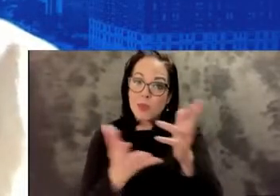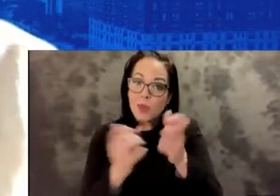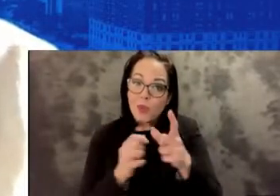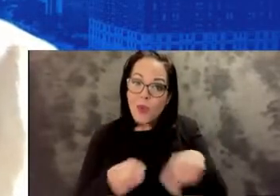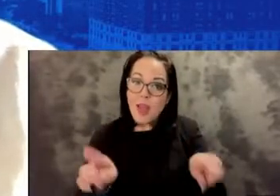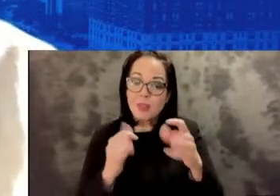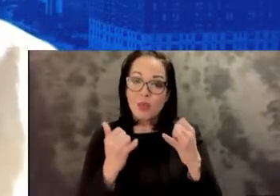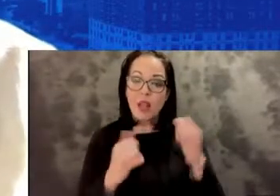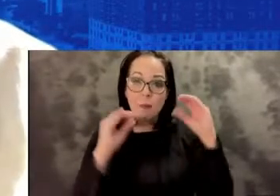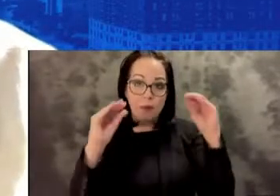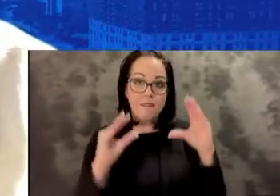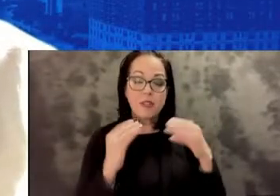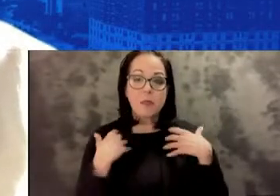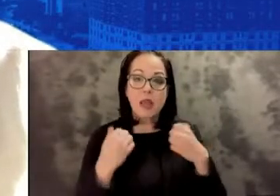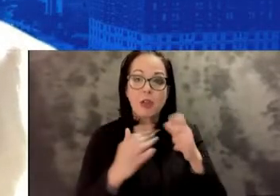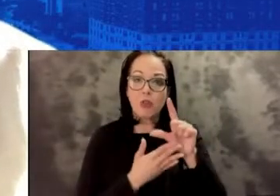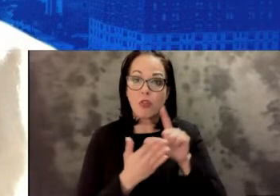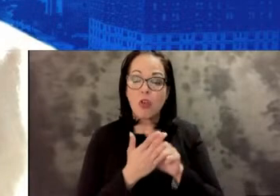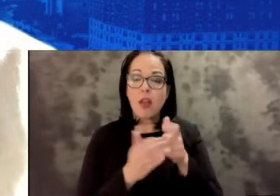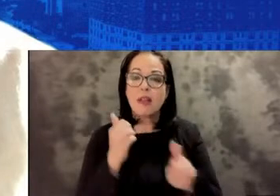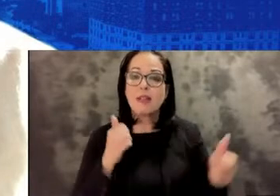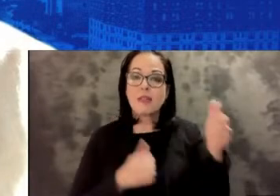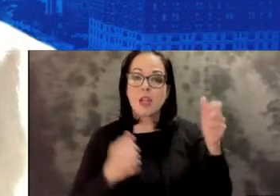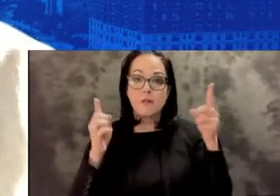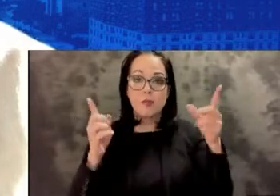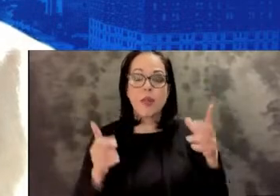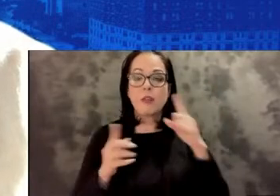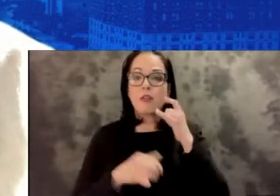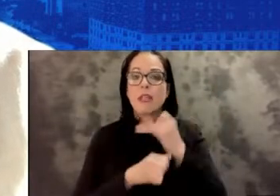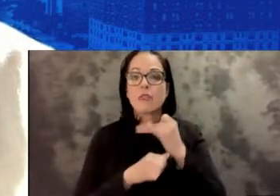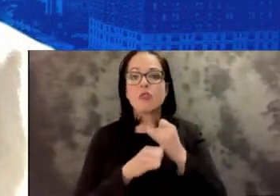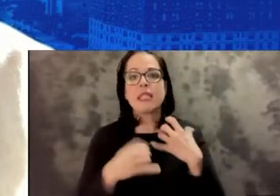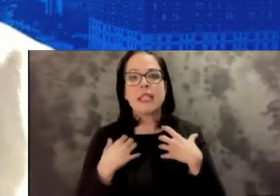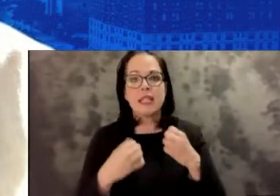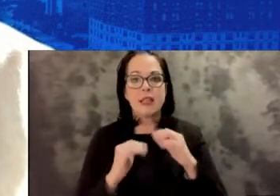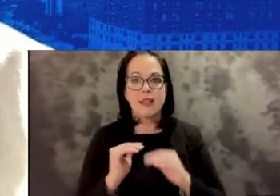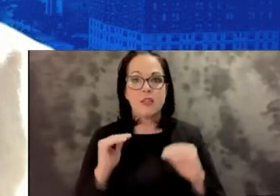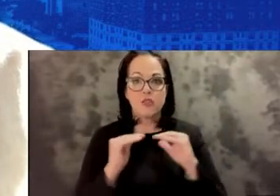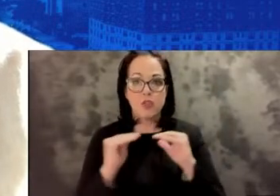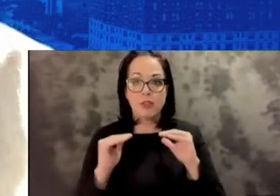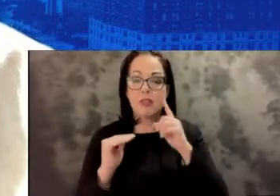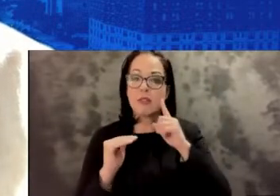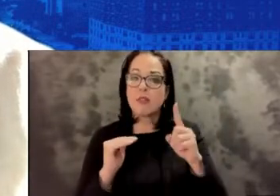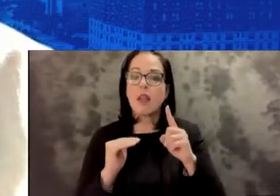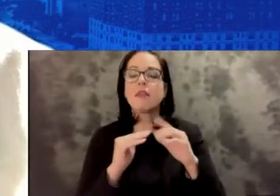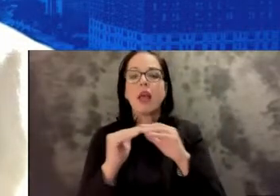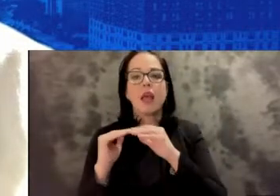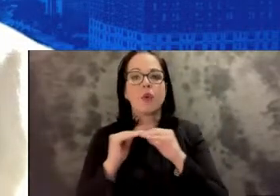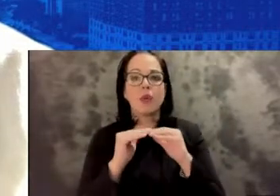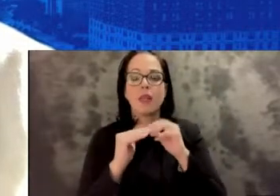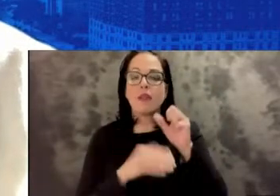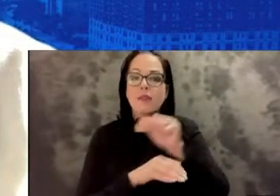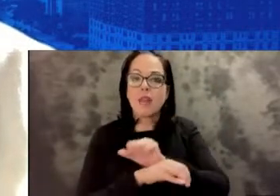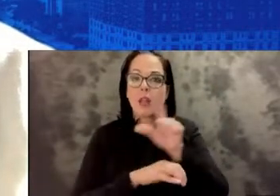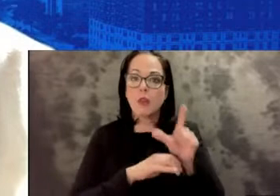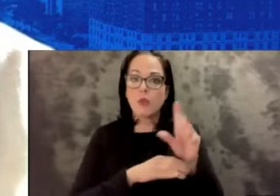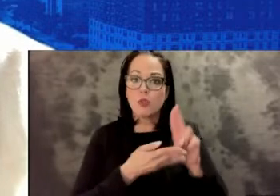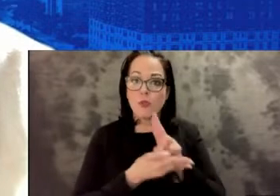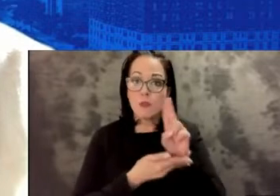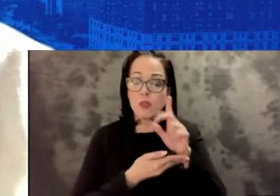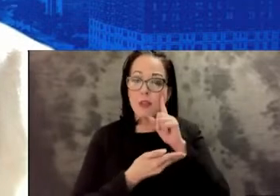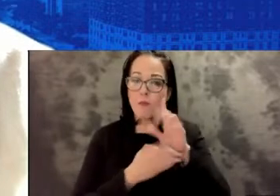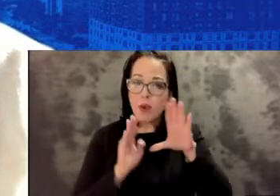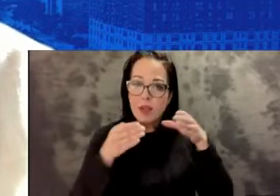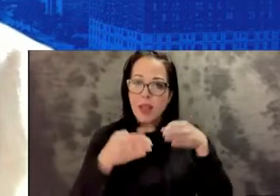am a professor of health law and the executive director of the Institute for Healing Justice and Equity at St. Louis University, which aims